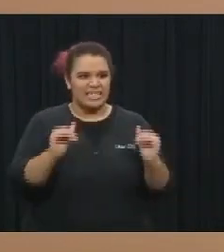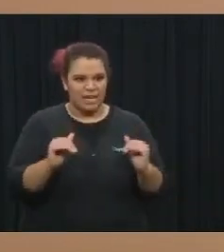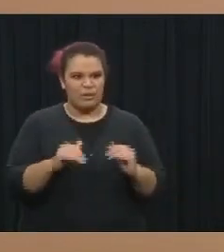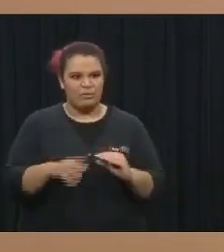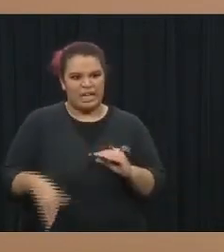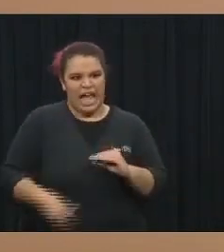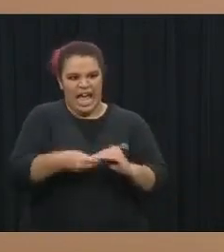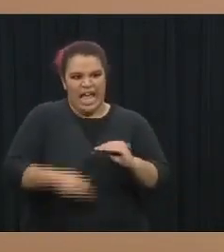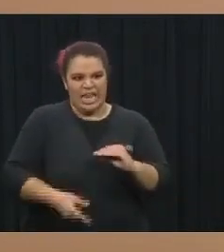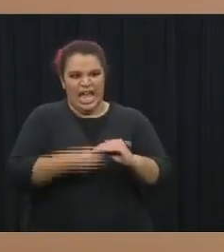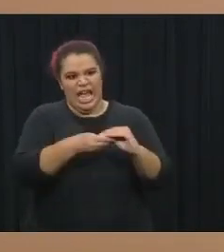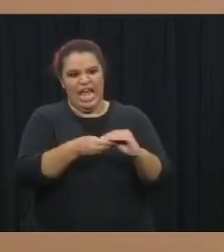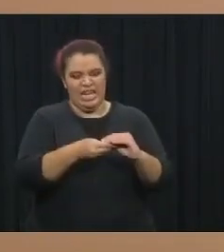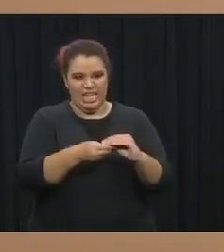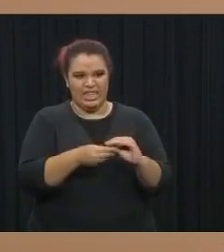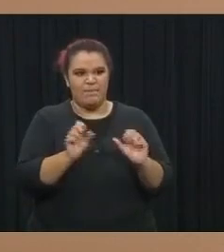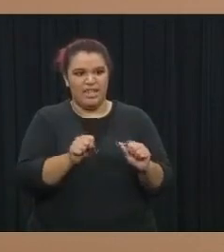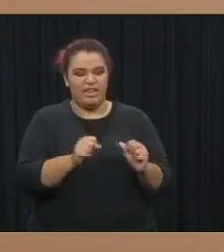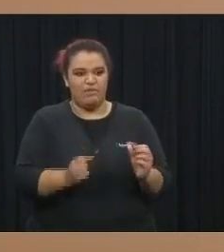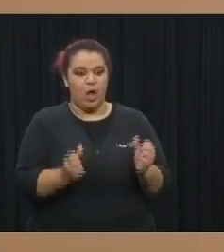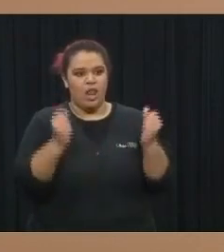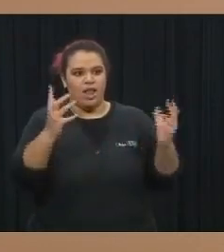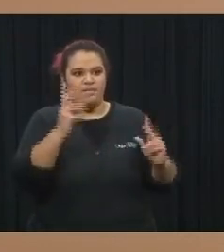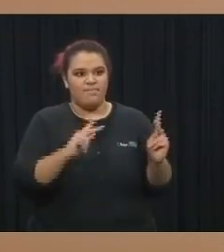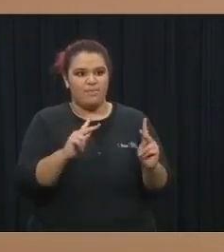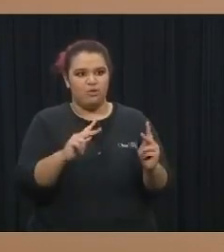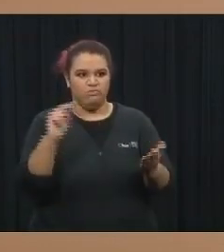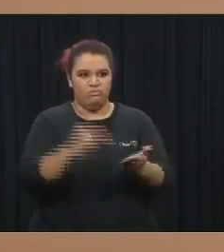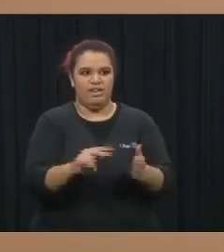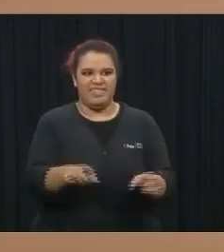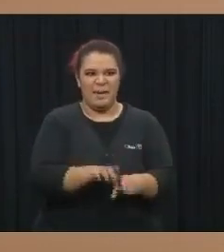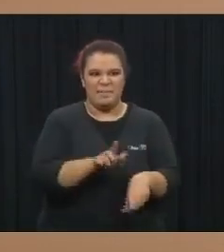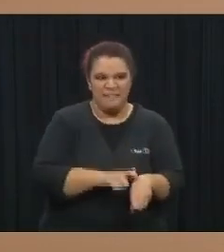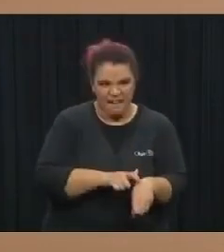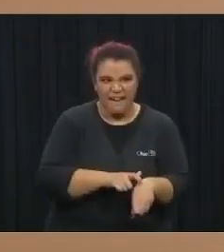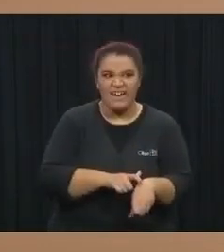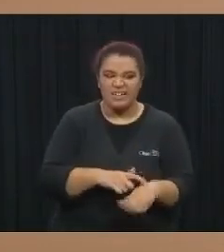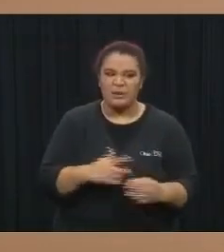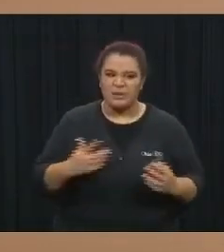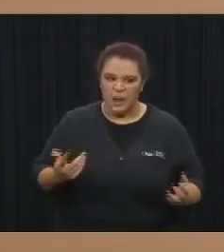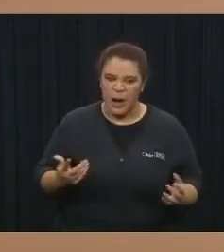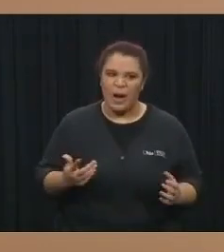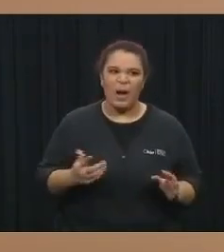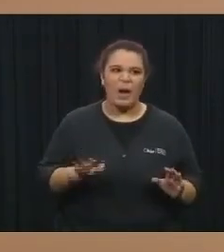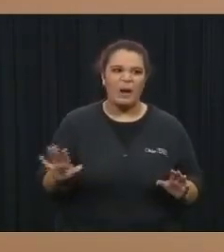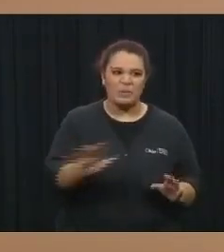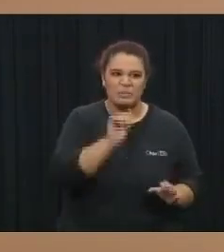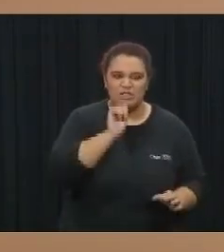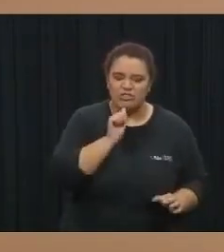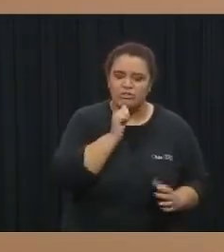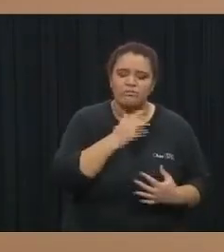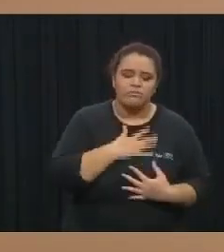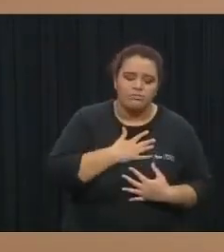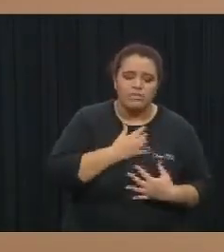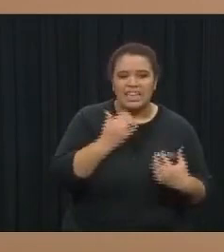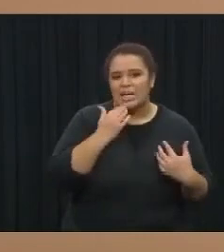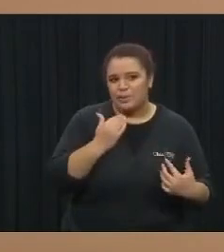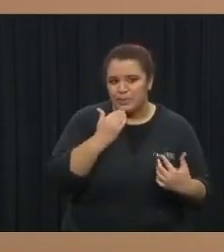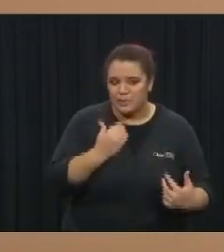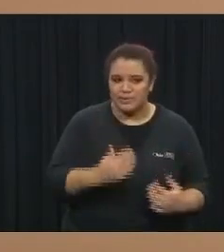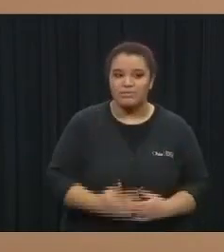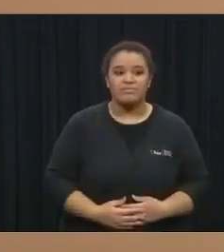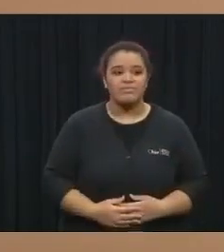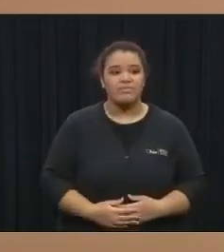are just such unprecedented times, and so I so appreciate everyone's patience. Folks, when you talk about essential workers, we set